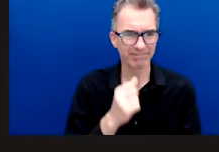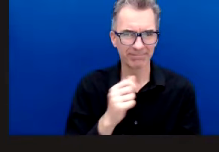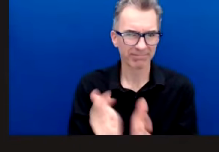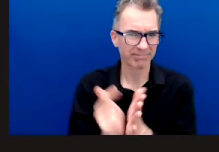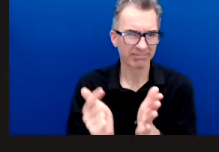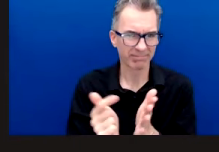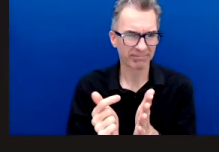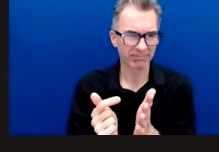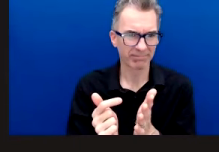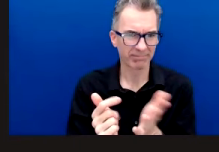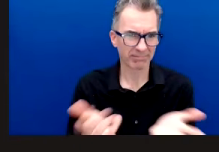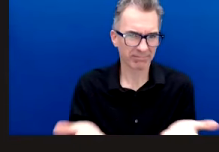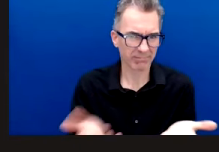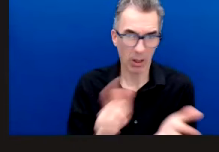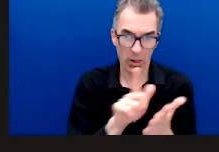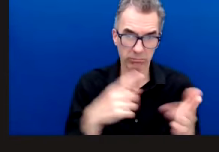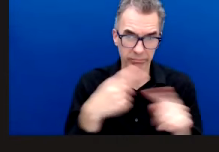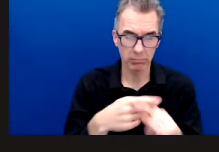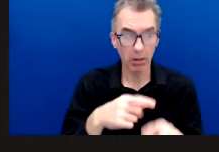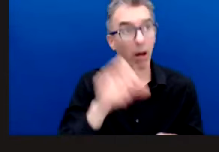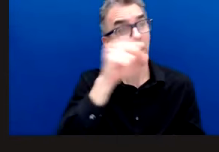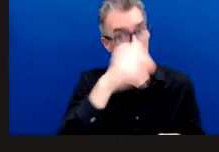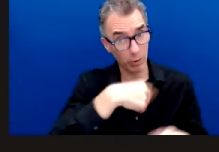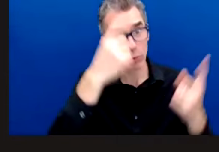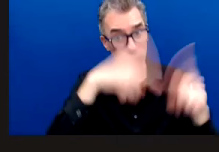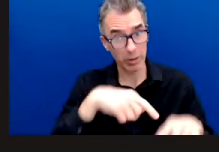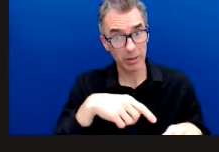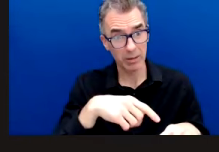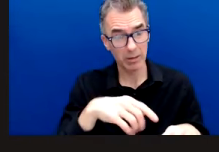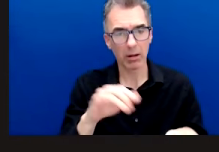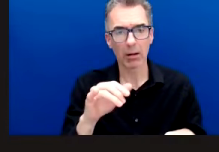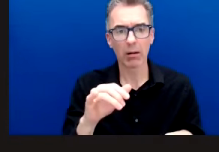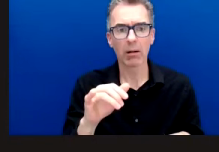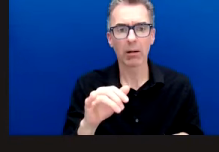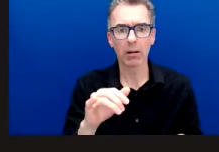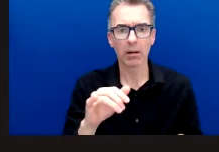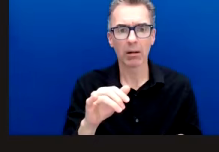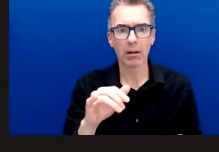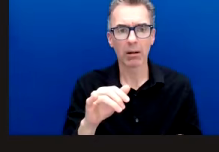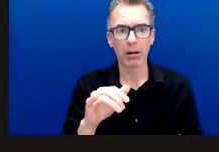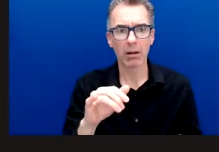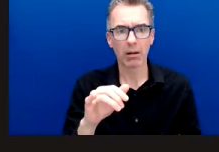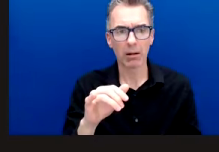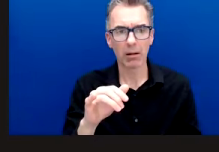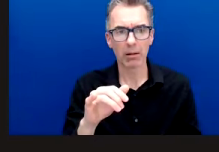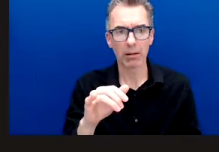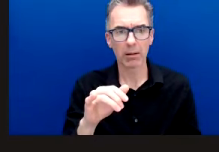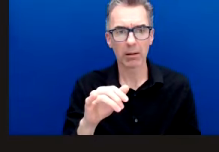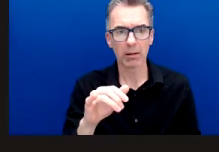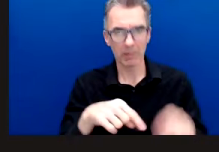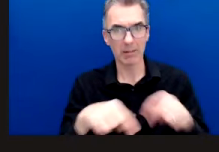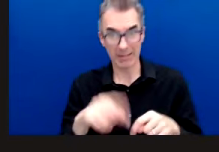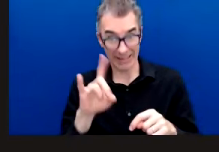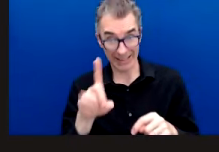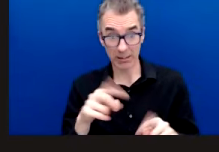Like, legally, you're not allowed to. I agree. So- And where the information comes from, of course, did the student say, I'm having issues,